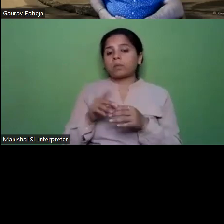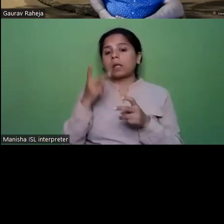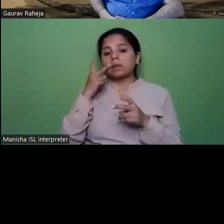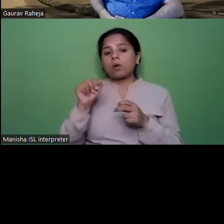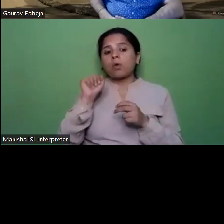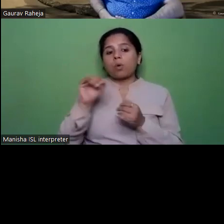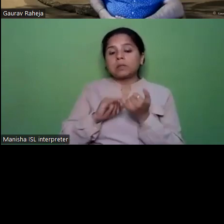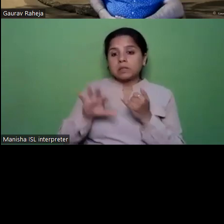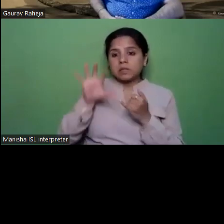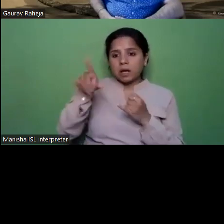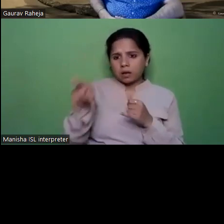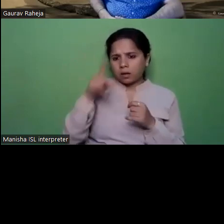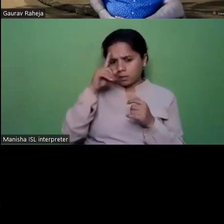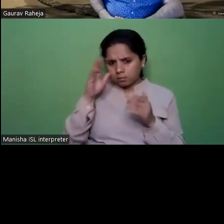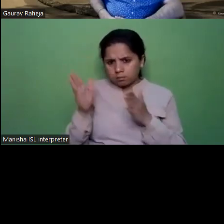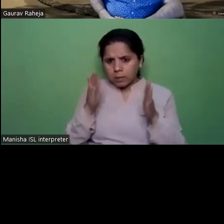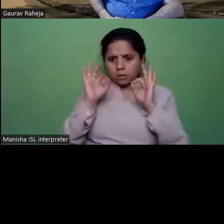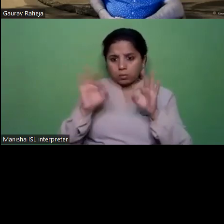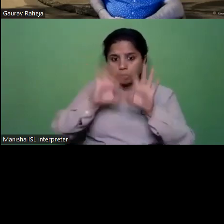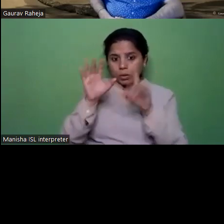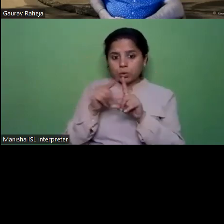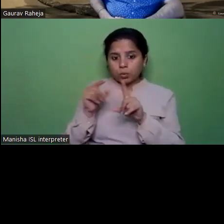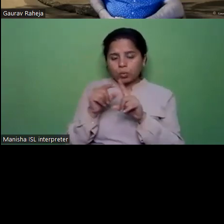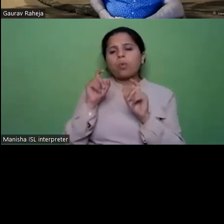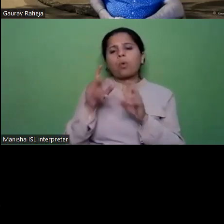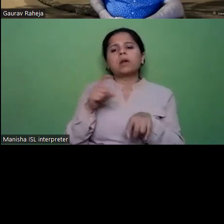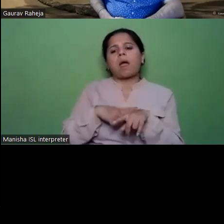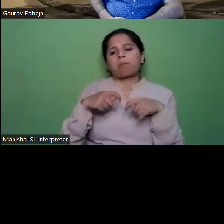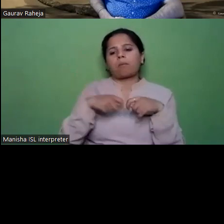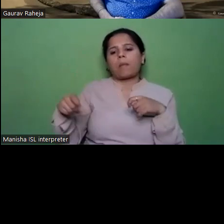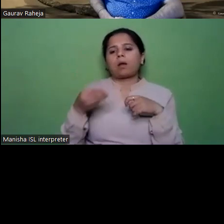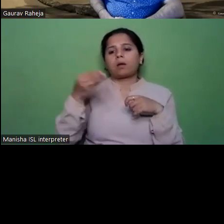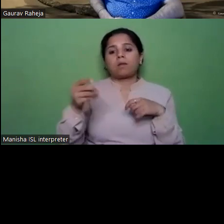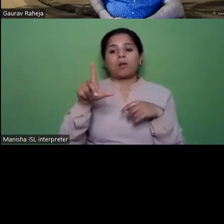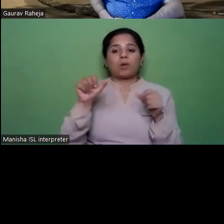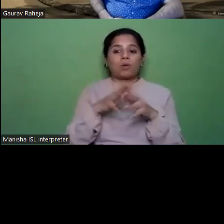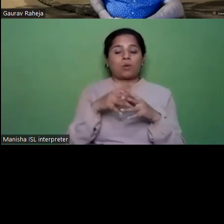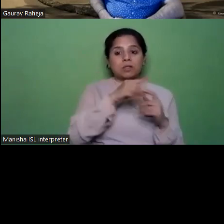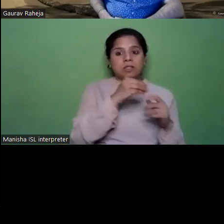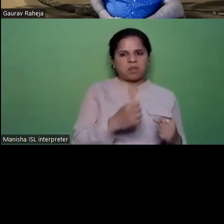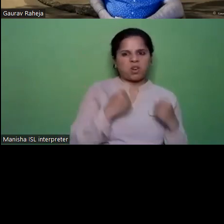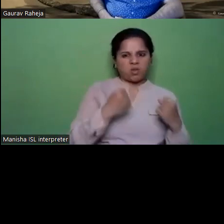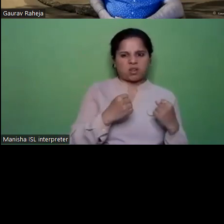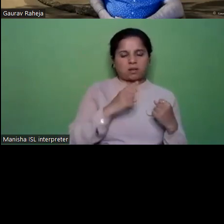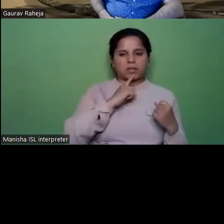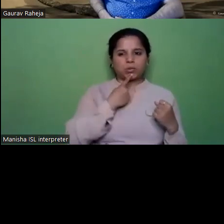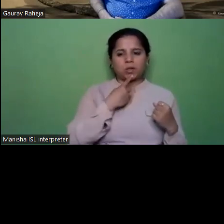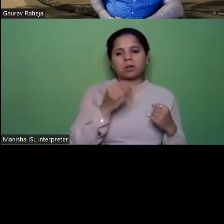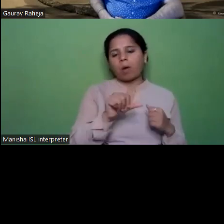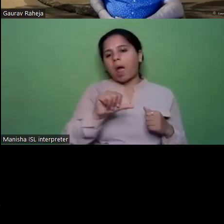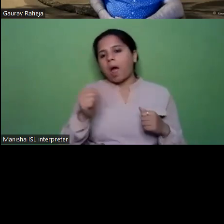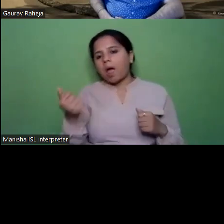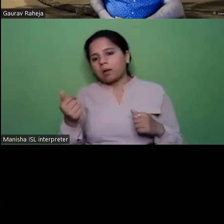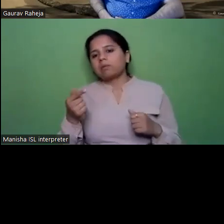of preparedness. So the law on one side is tough. On the other side,